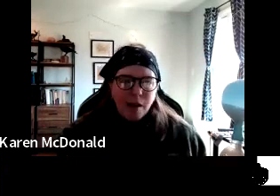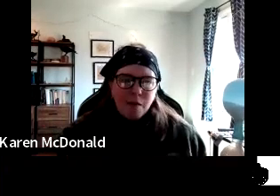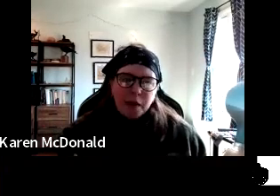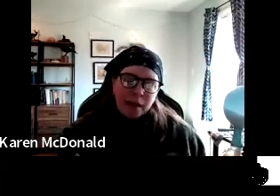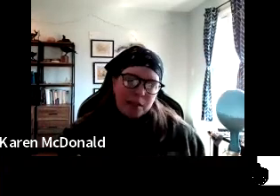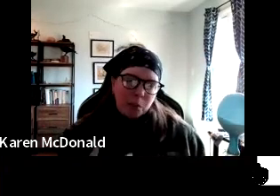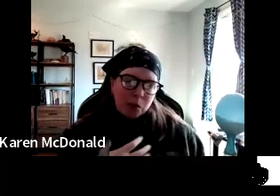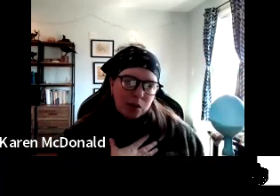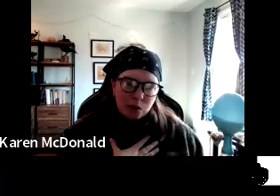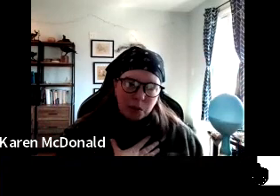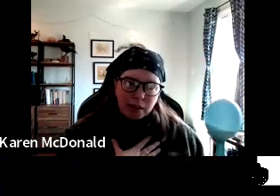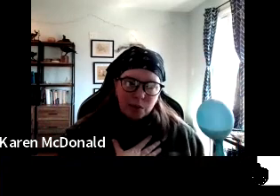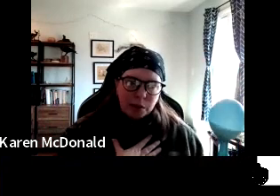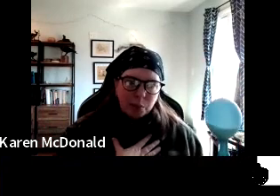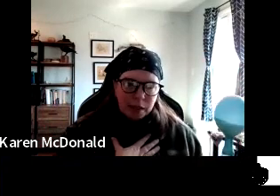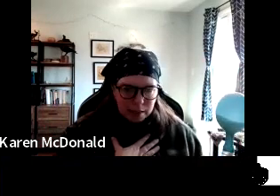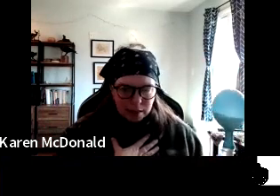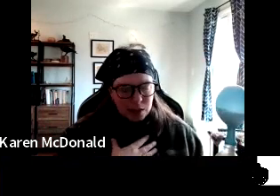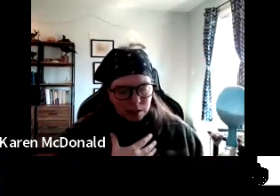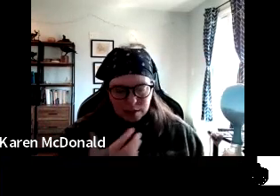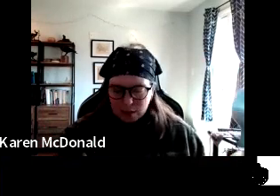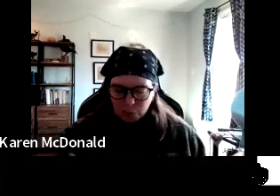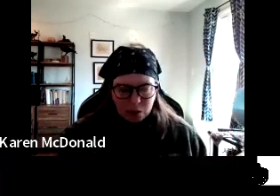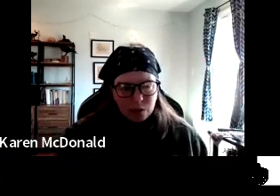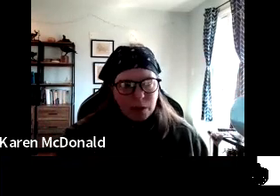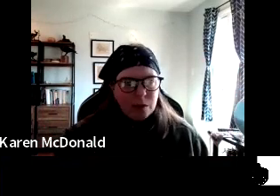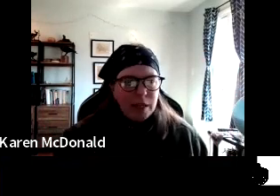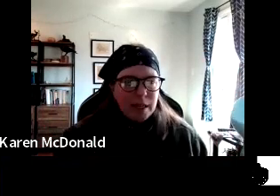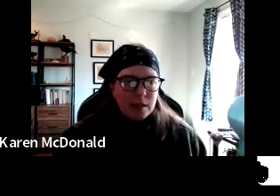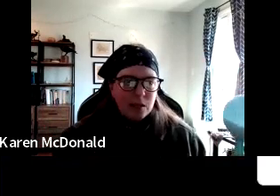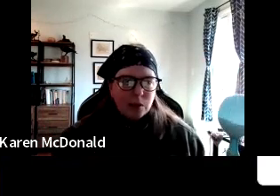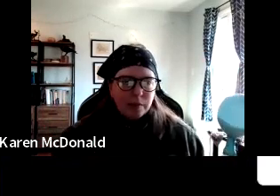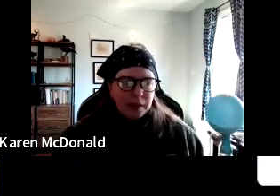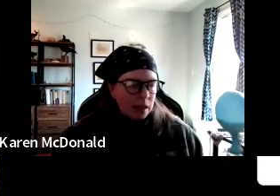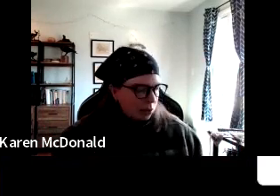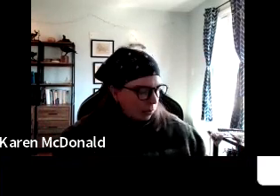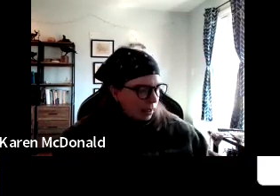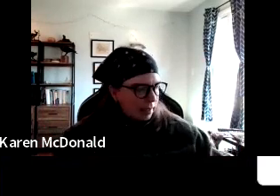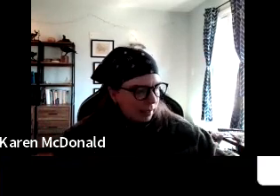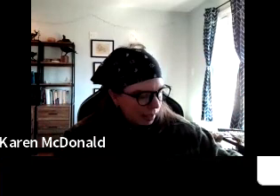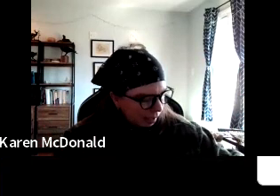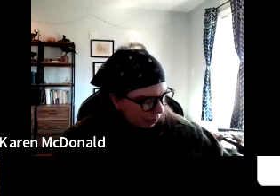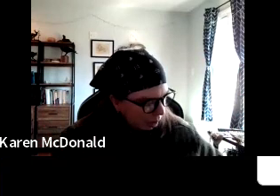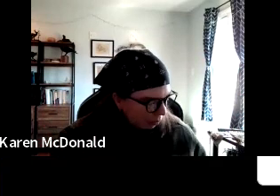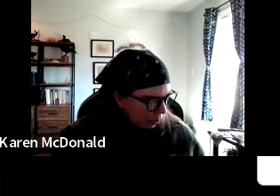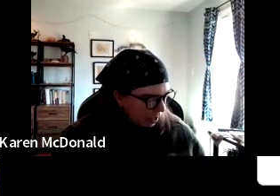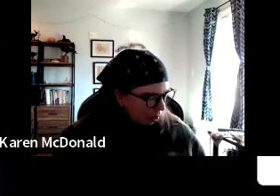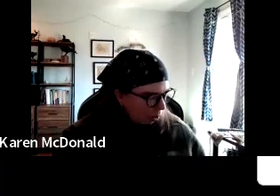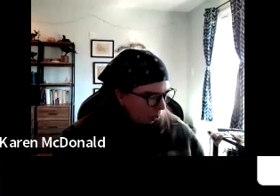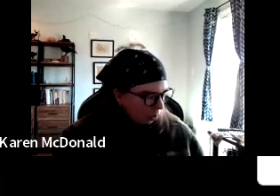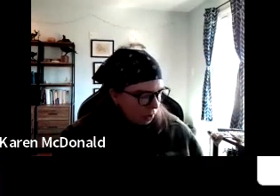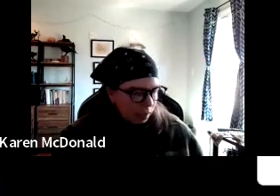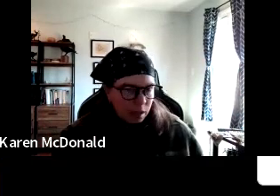dioxide, very similar to the way that we breathe and just similar to the way that we eat too. So this is the thing. Have you ever